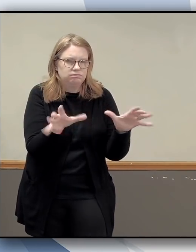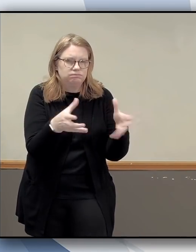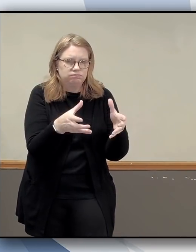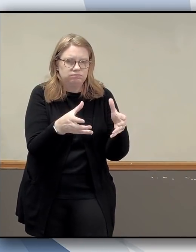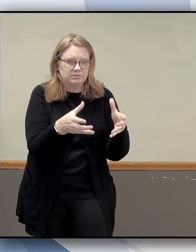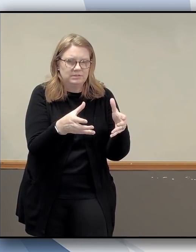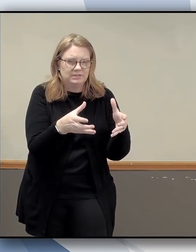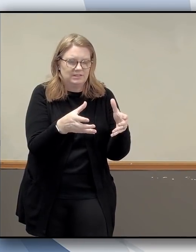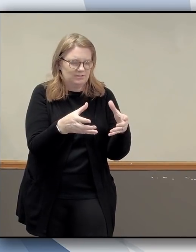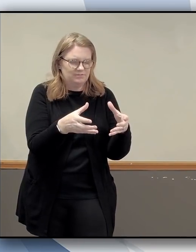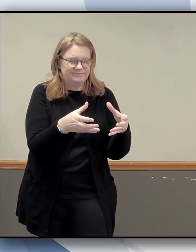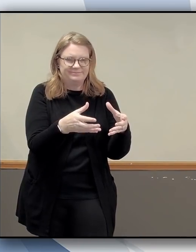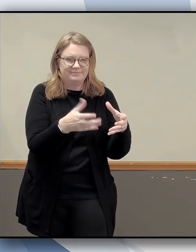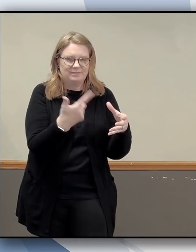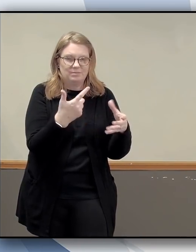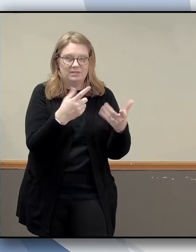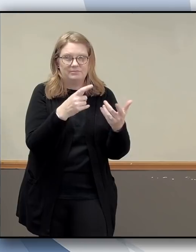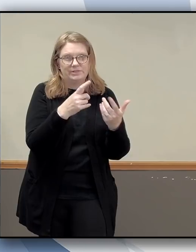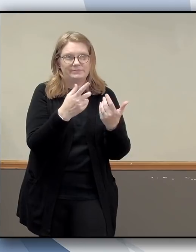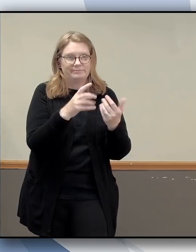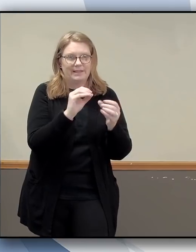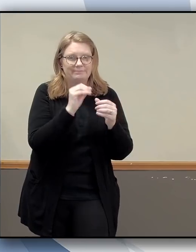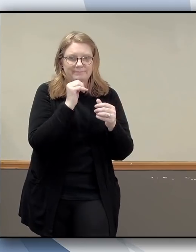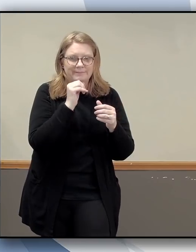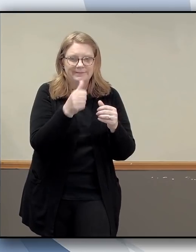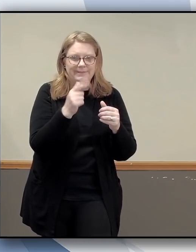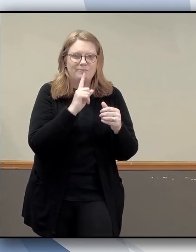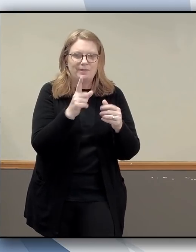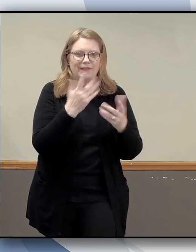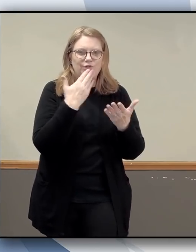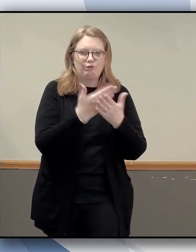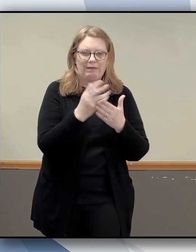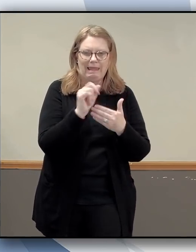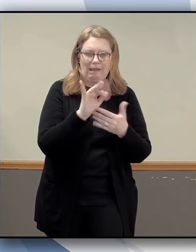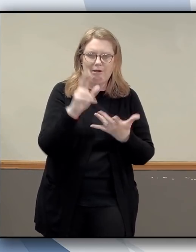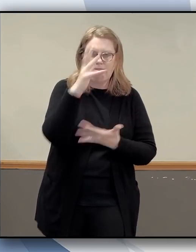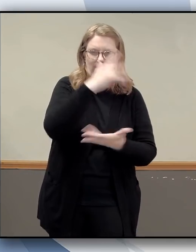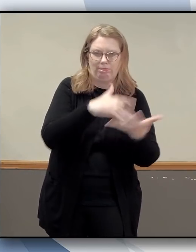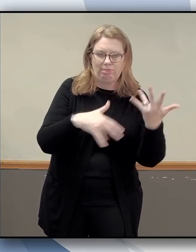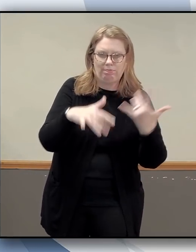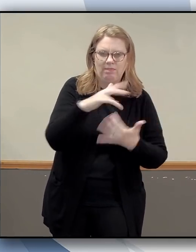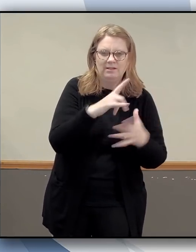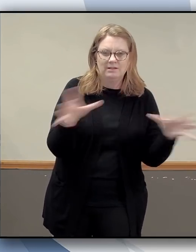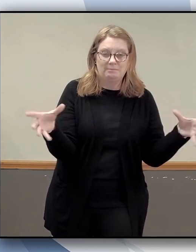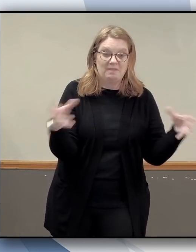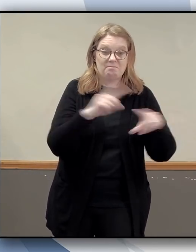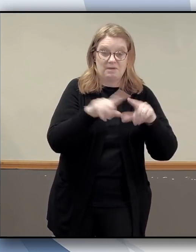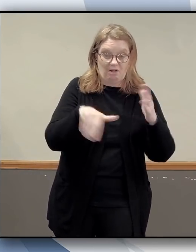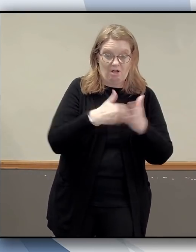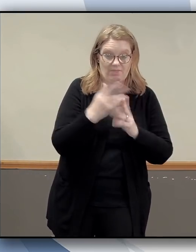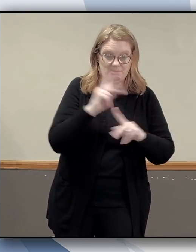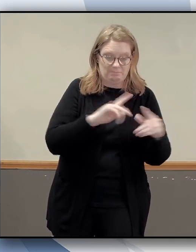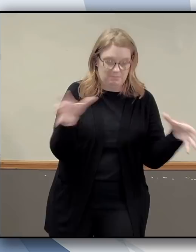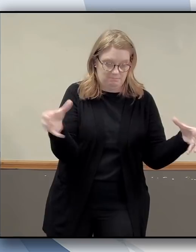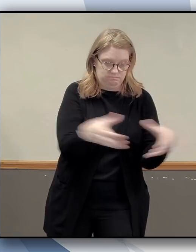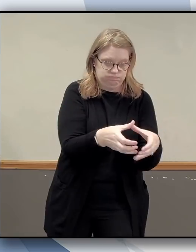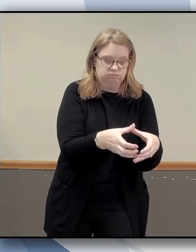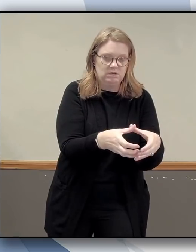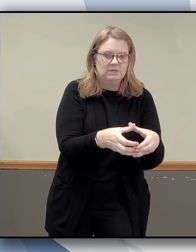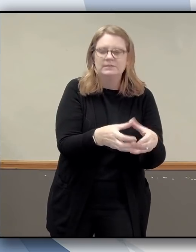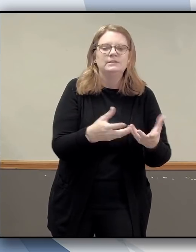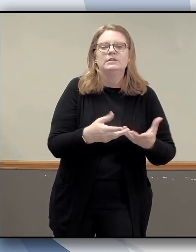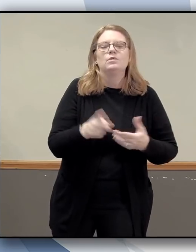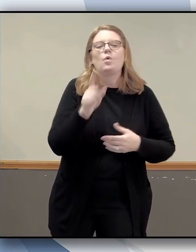with bad ventilation. So community leaders have to talk with their event planners to